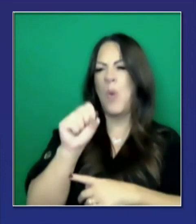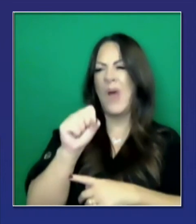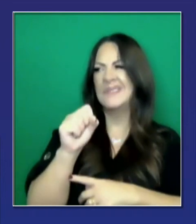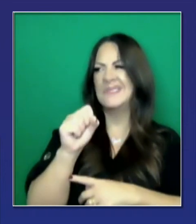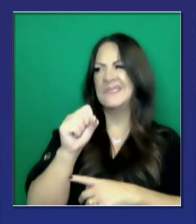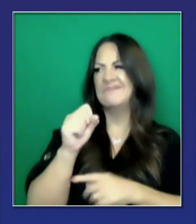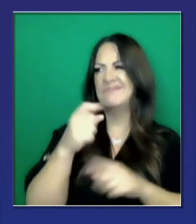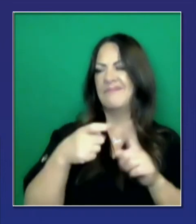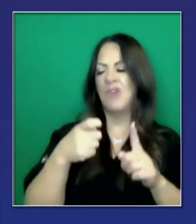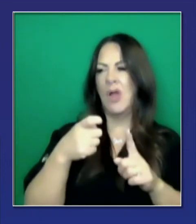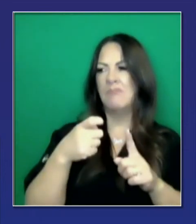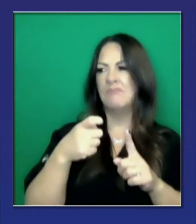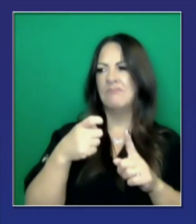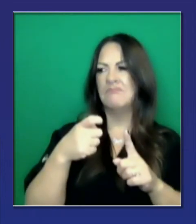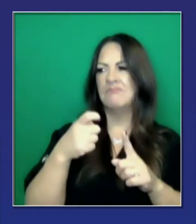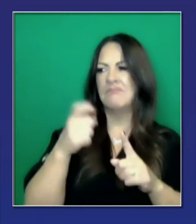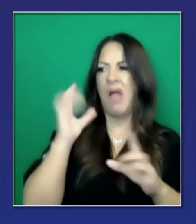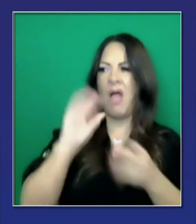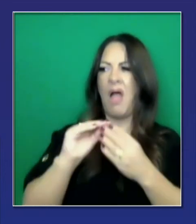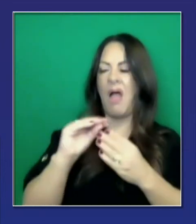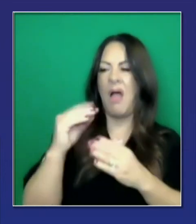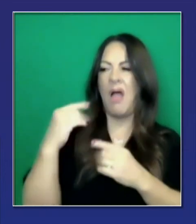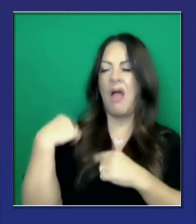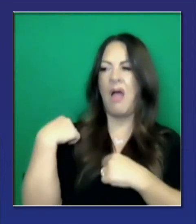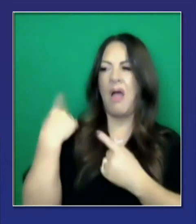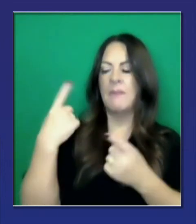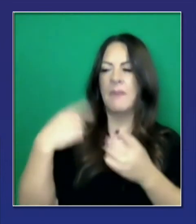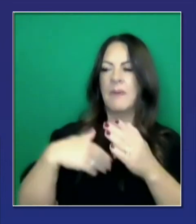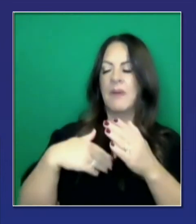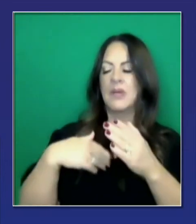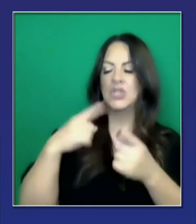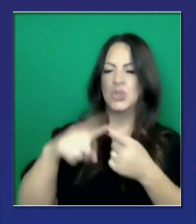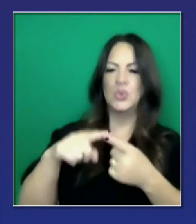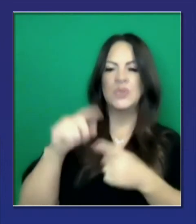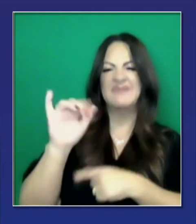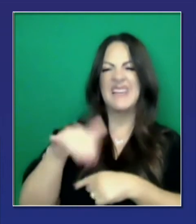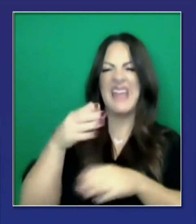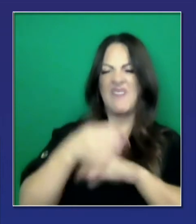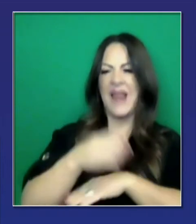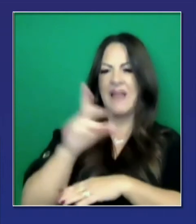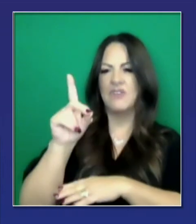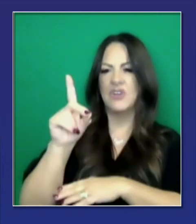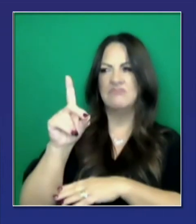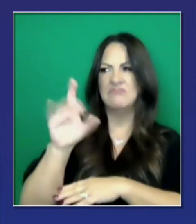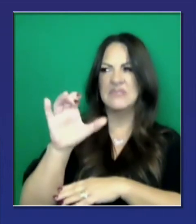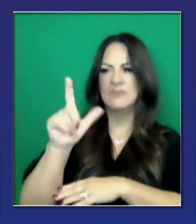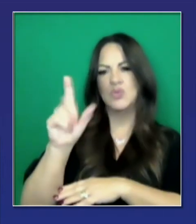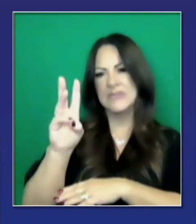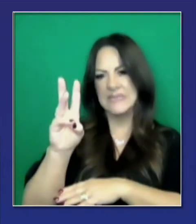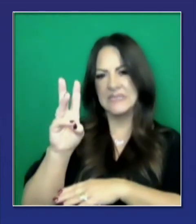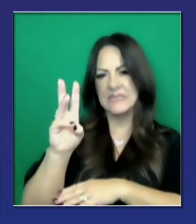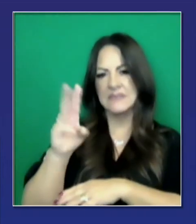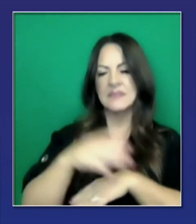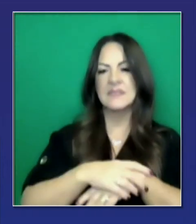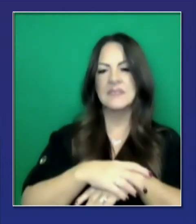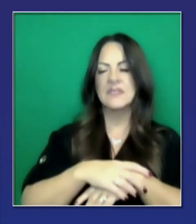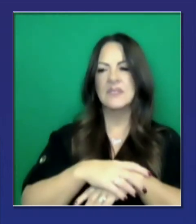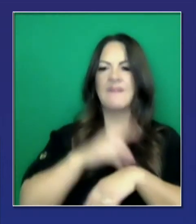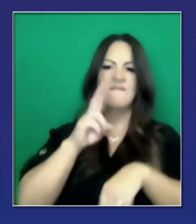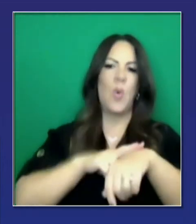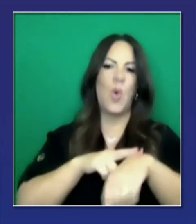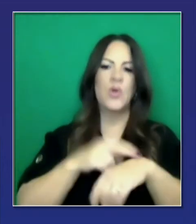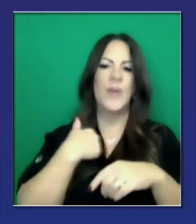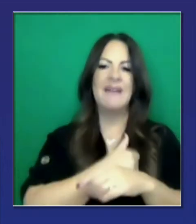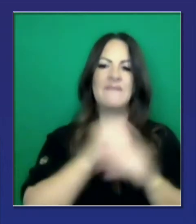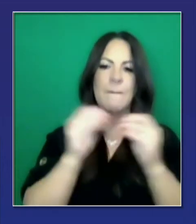lag, particularly over the holiday, particularly after Christmas. These numbers go through 12/26. So that number is certainly well north